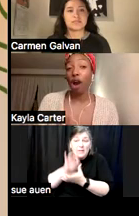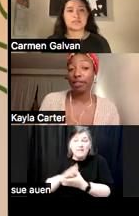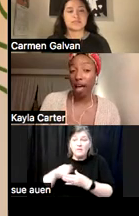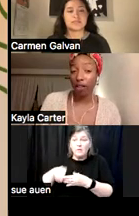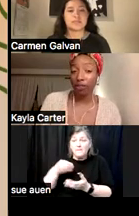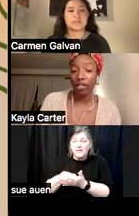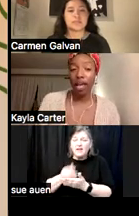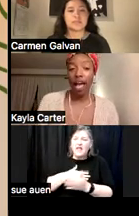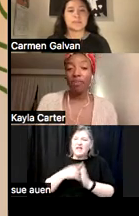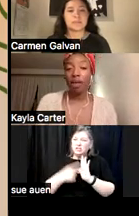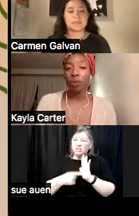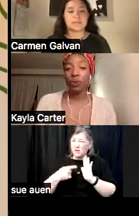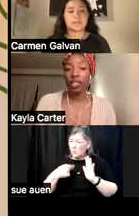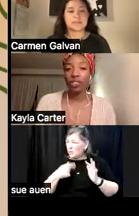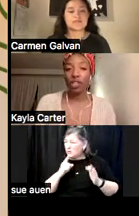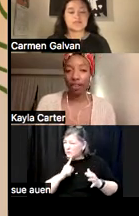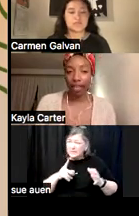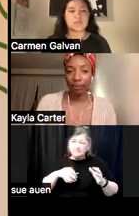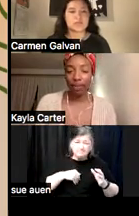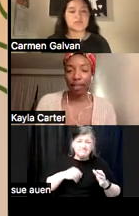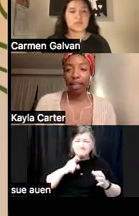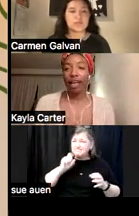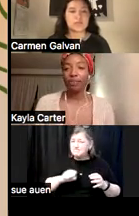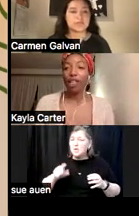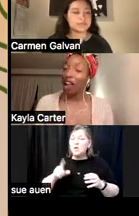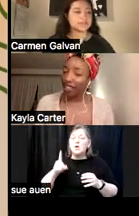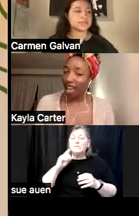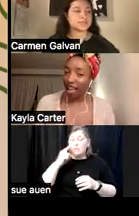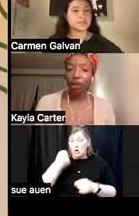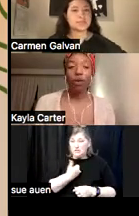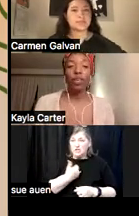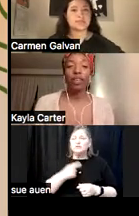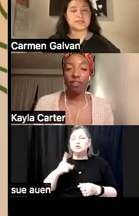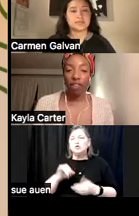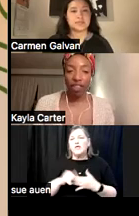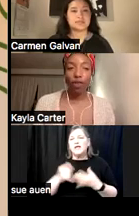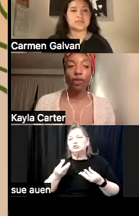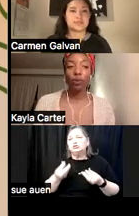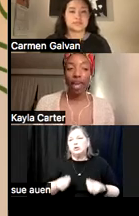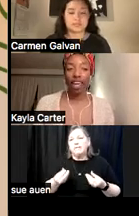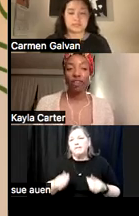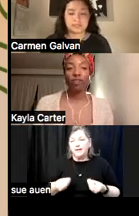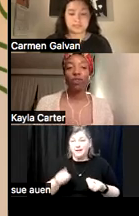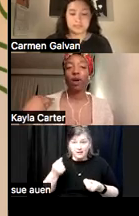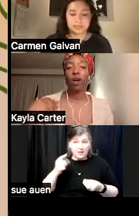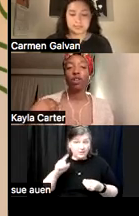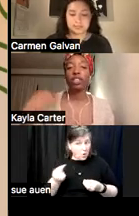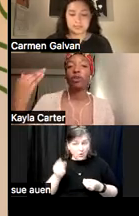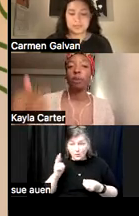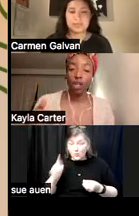for ourselves, that we're doing this gently. A lot of the time, we can feel that the only way